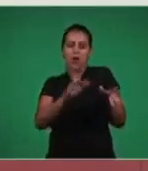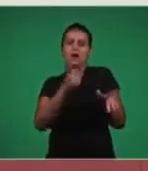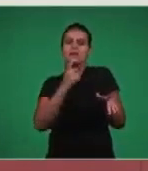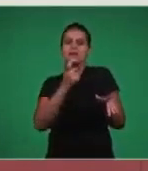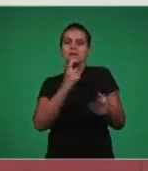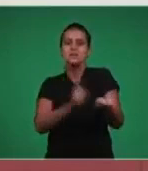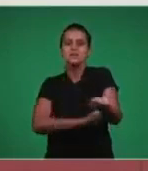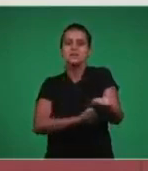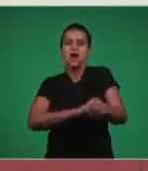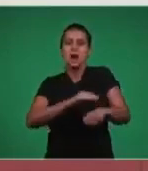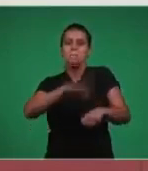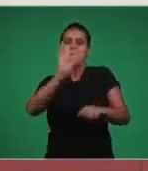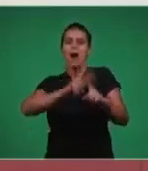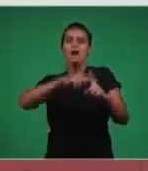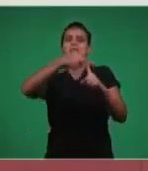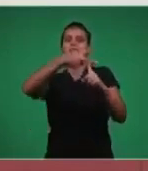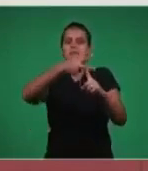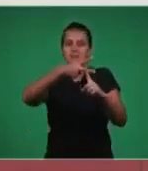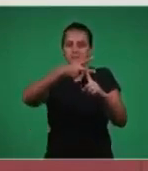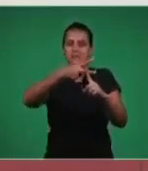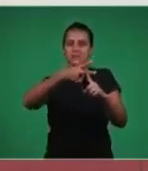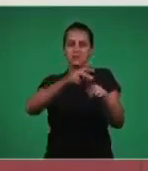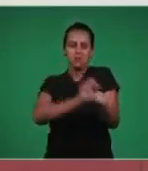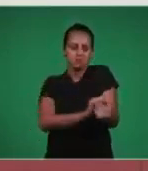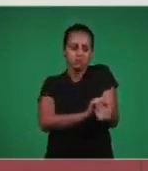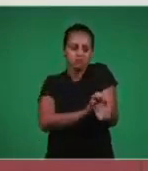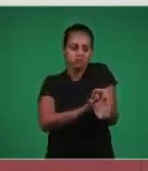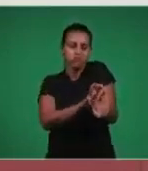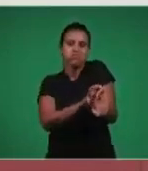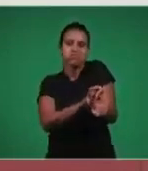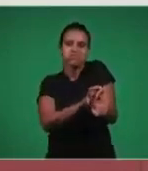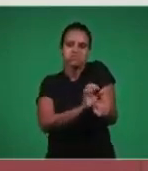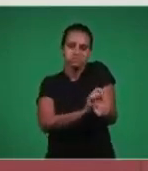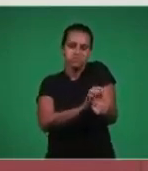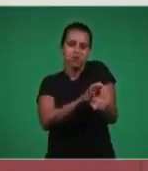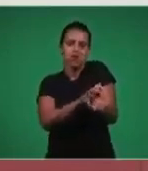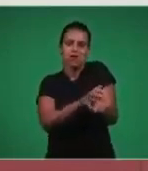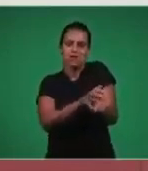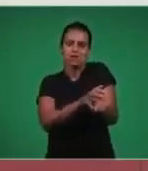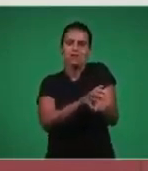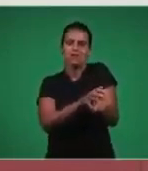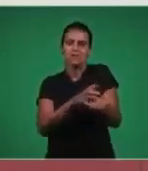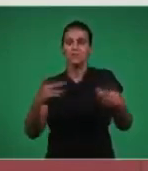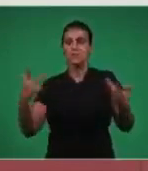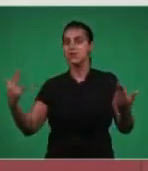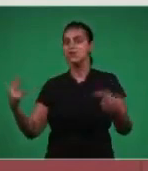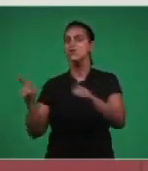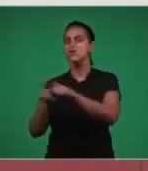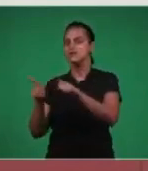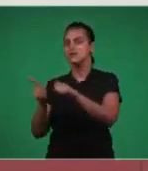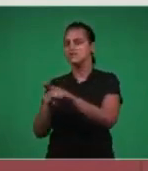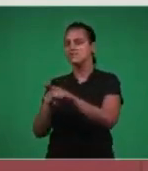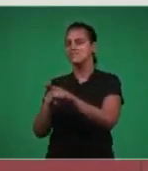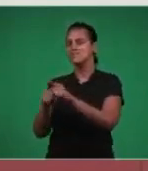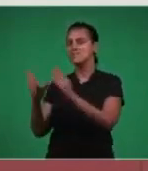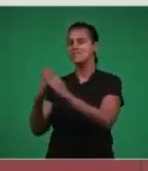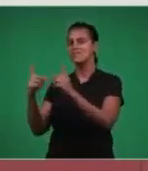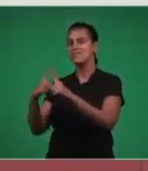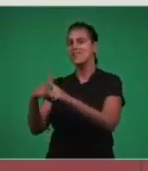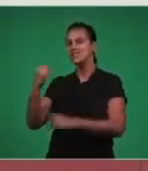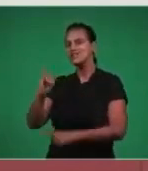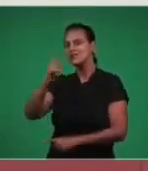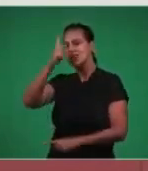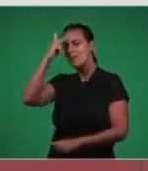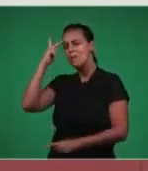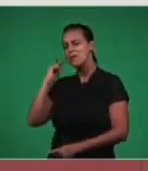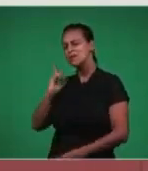and repair. And in the same way, when a servant comes to the church with a lower head, and the